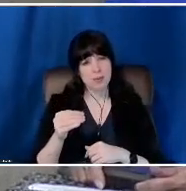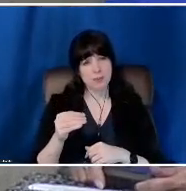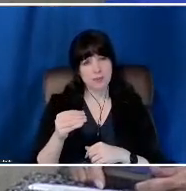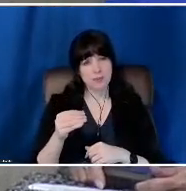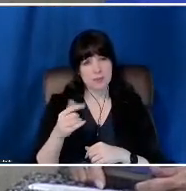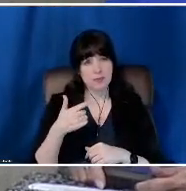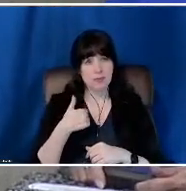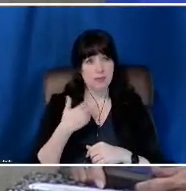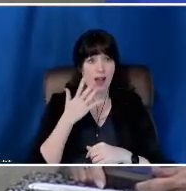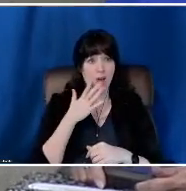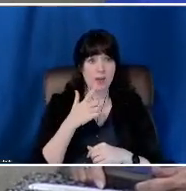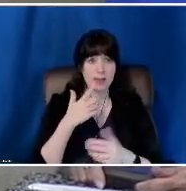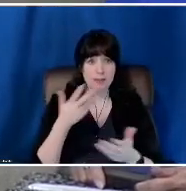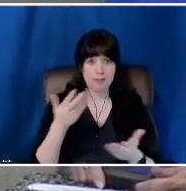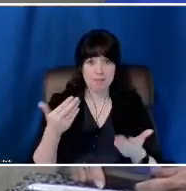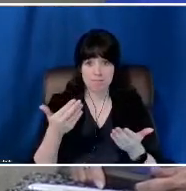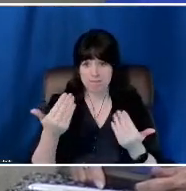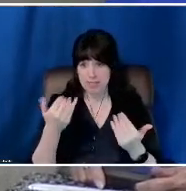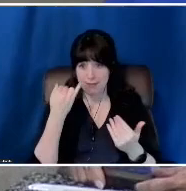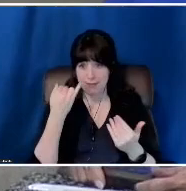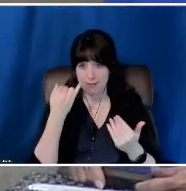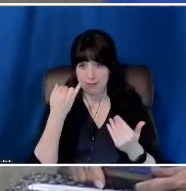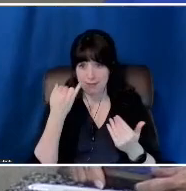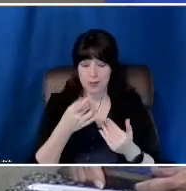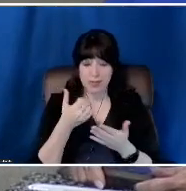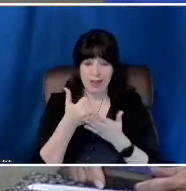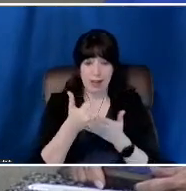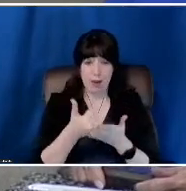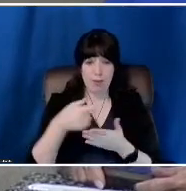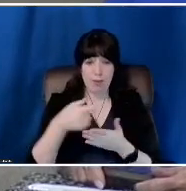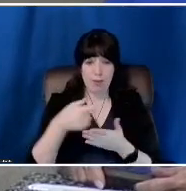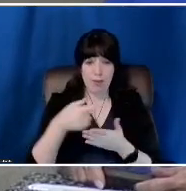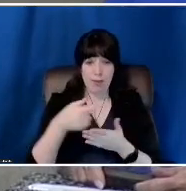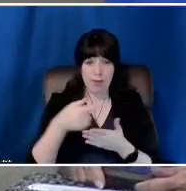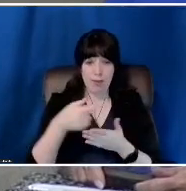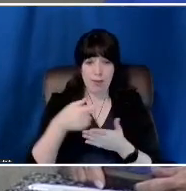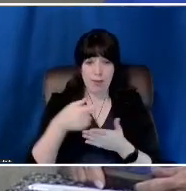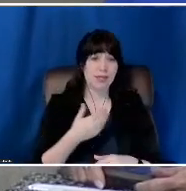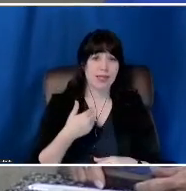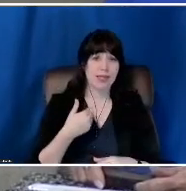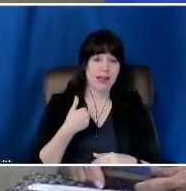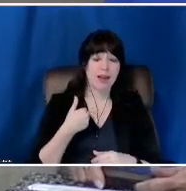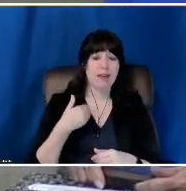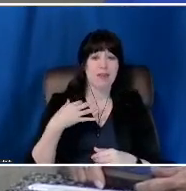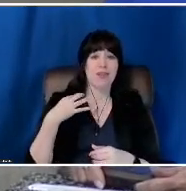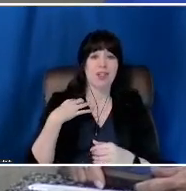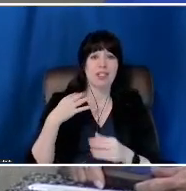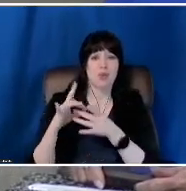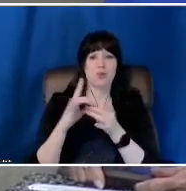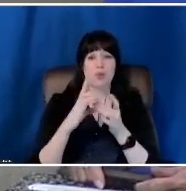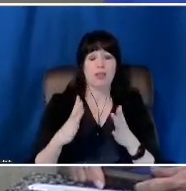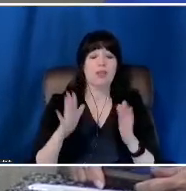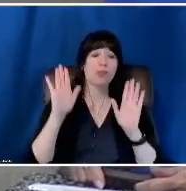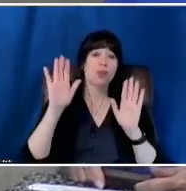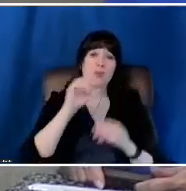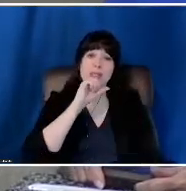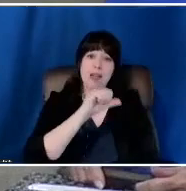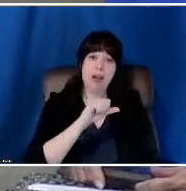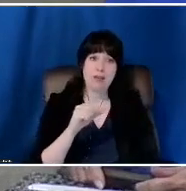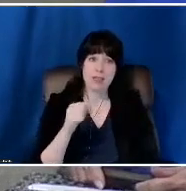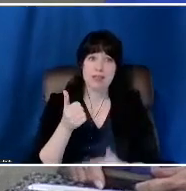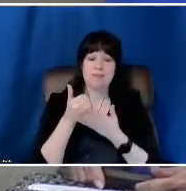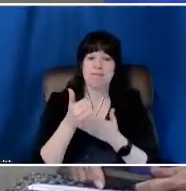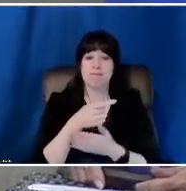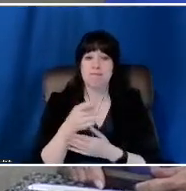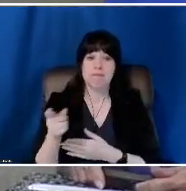that if you're interested in helping in the park system, we have a volunteer coordinator who would love to facilitate your desire